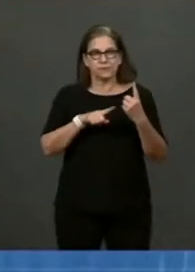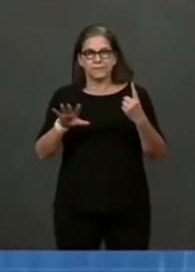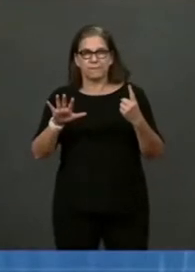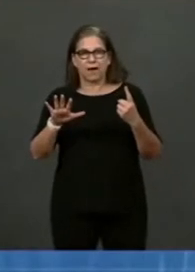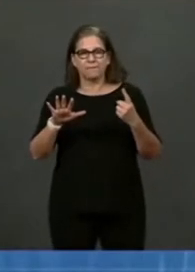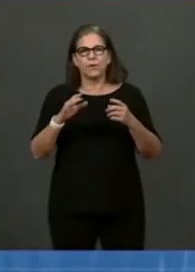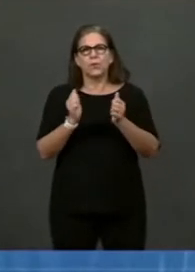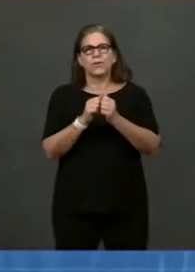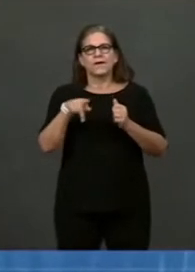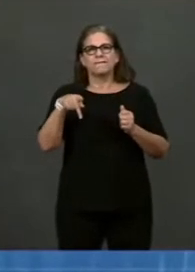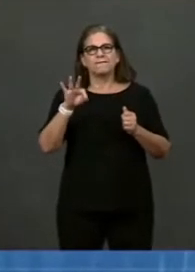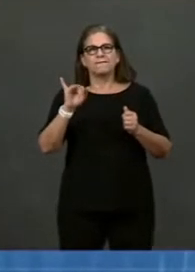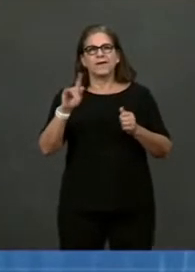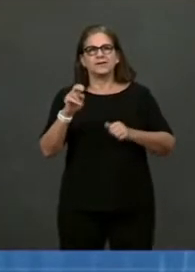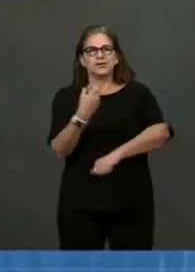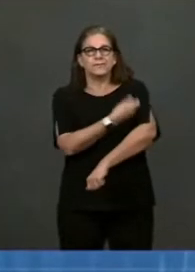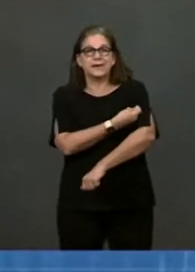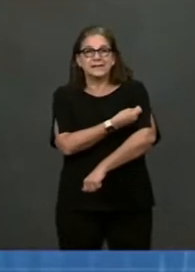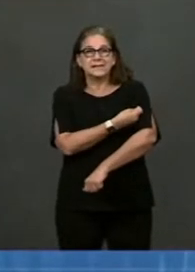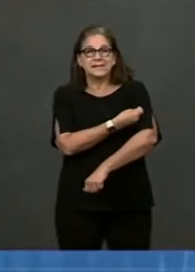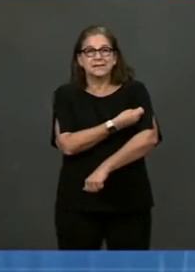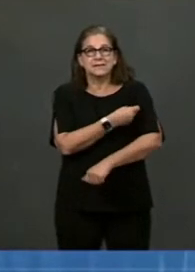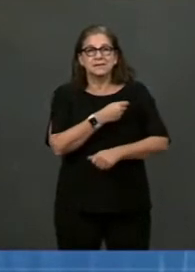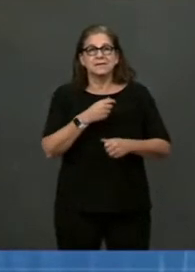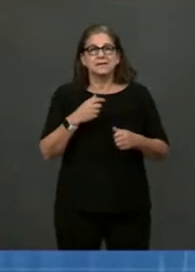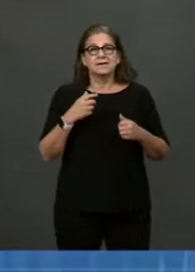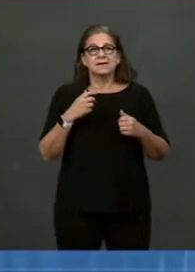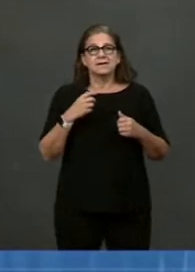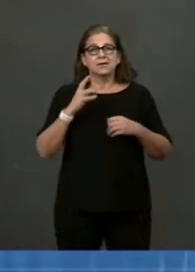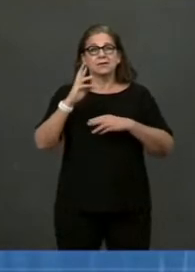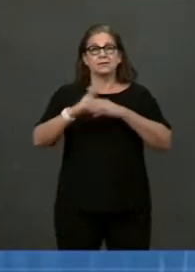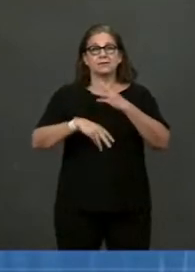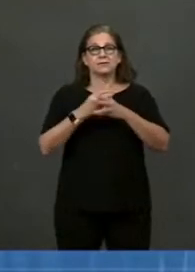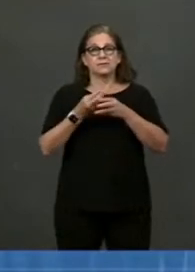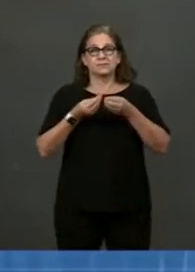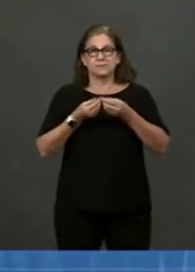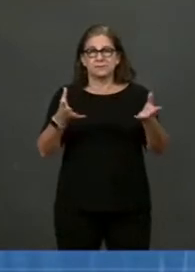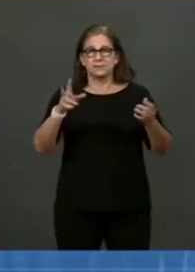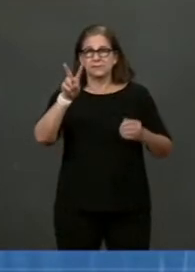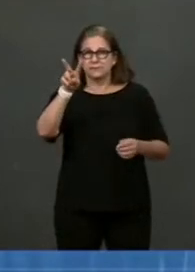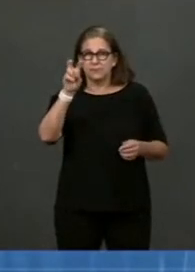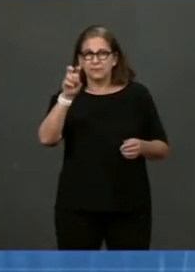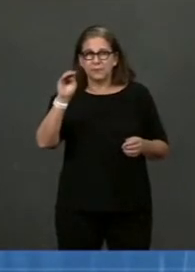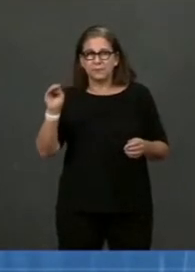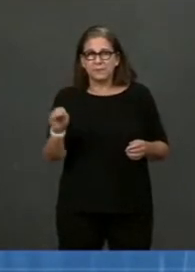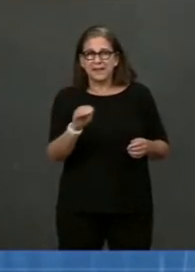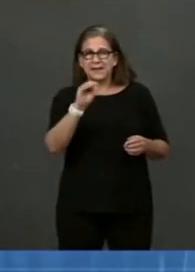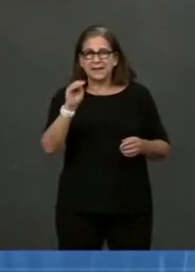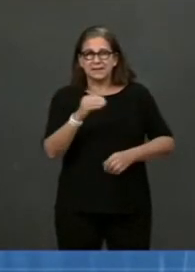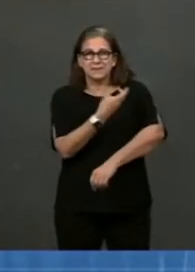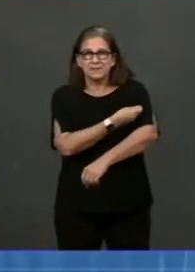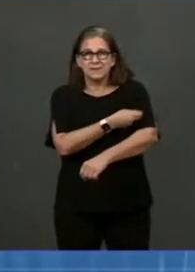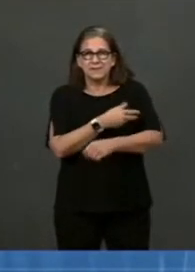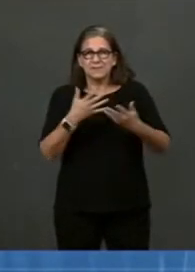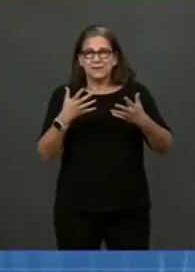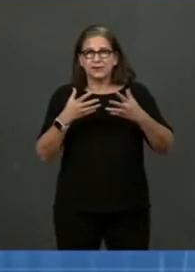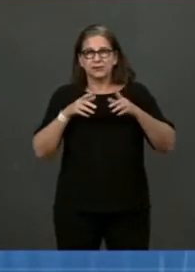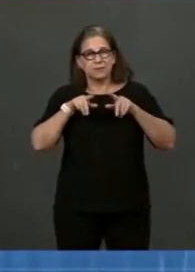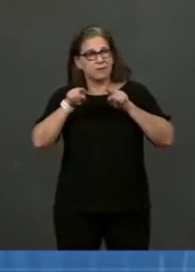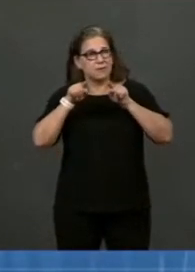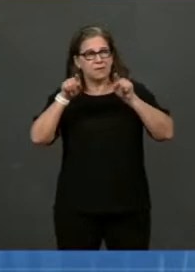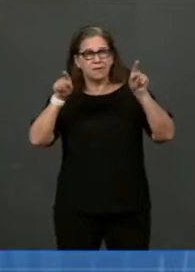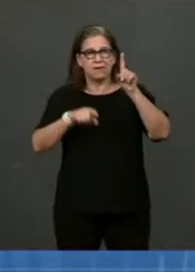Globally, we delivered our 200 millionth dose to over 100 countries. Tens of millions of Americans became